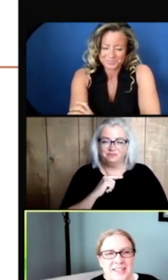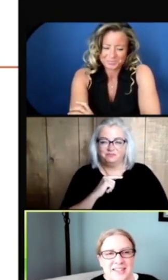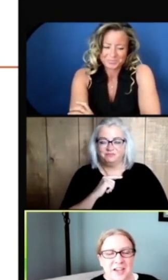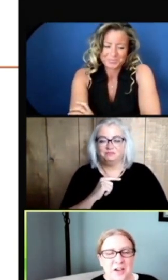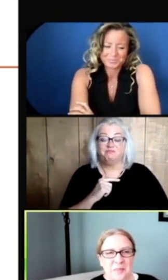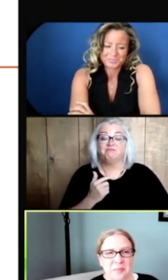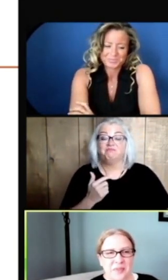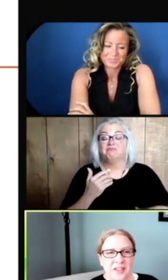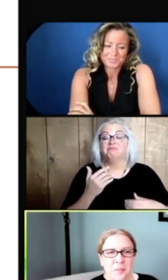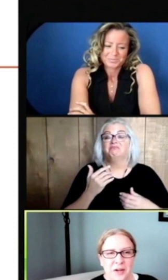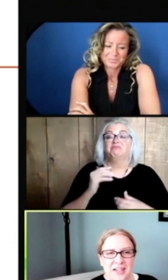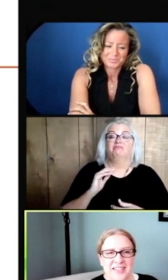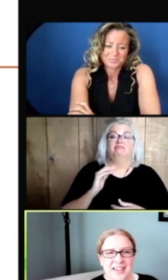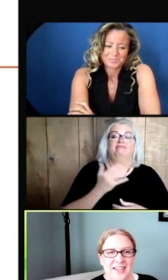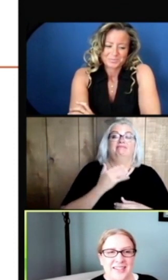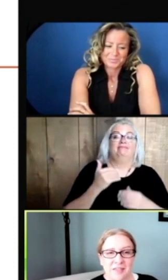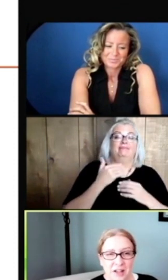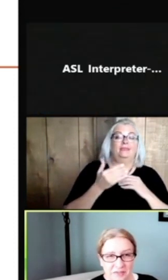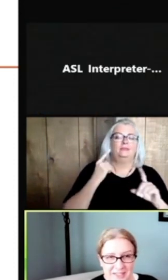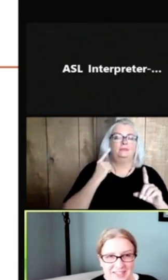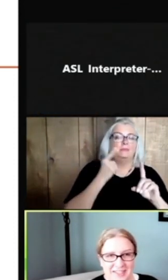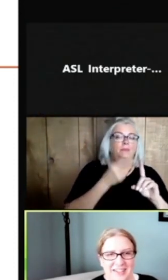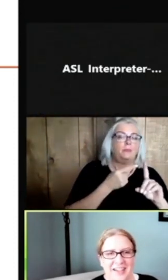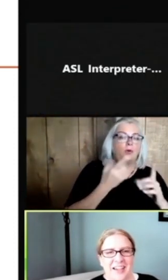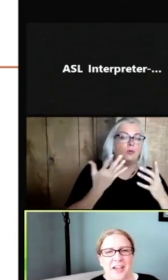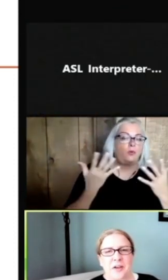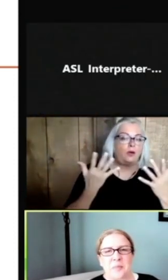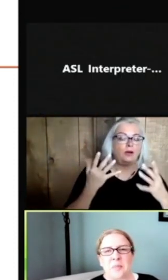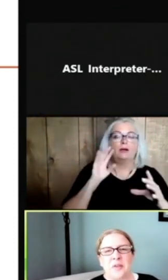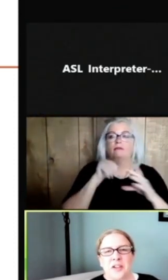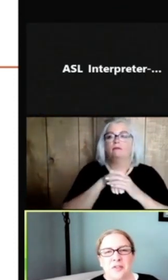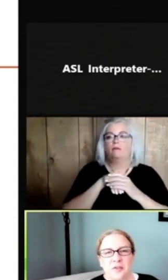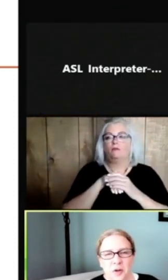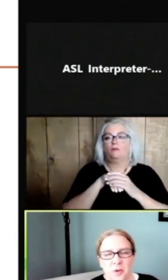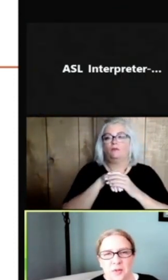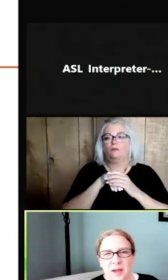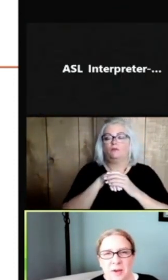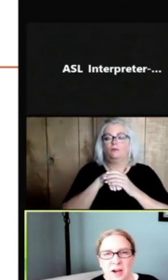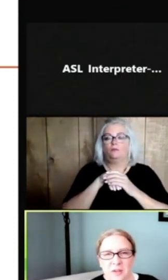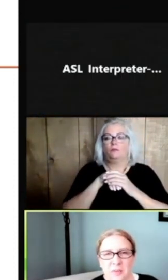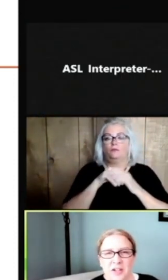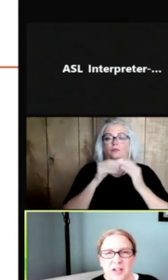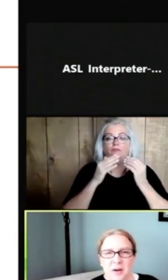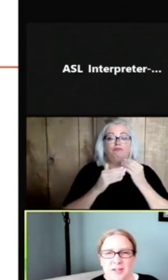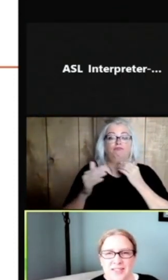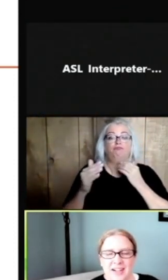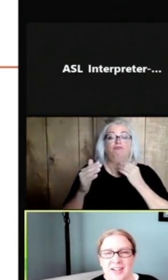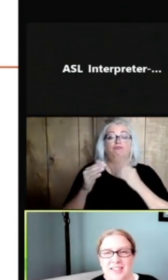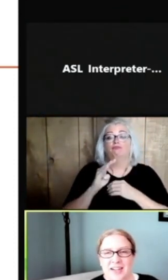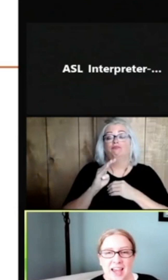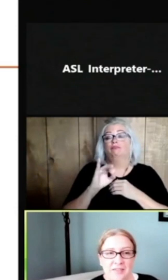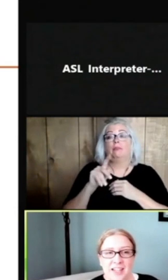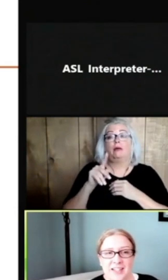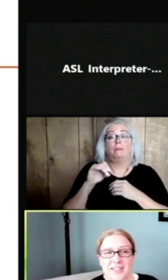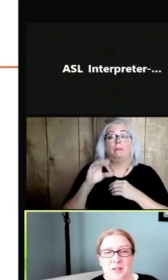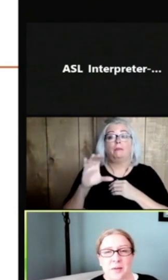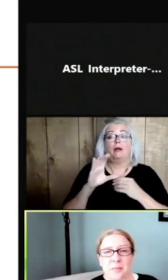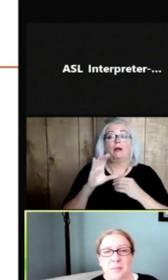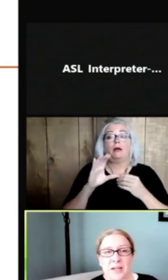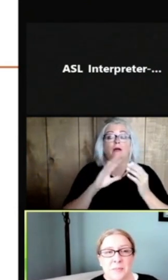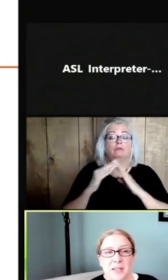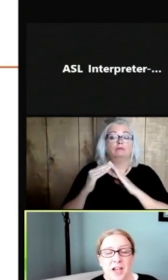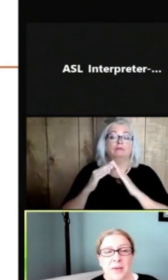Our next key point is involvement. Moving forward, BIPOC community representatives and